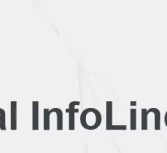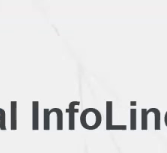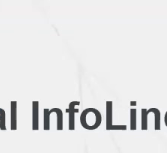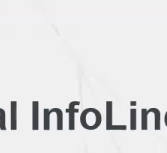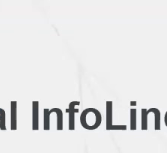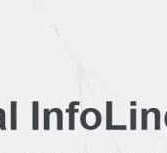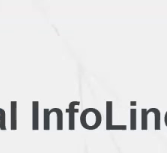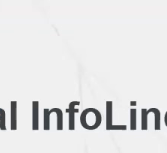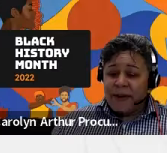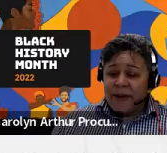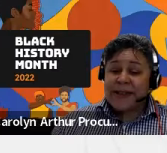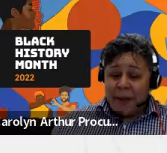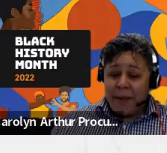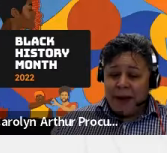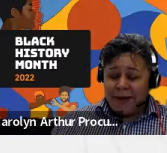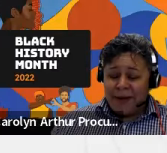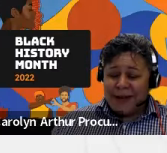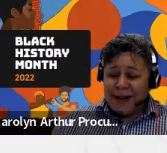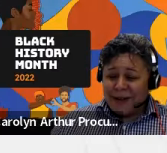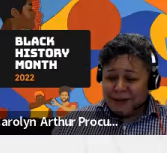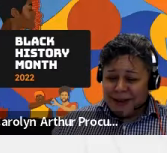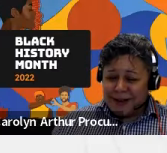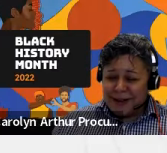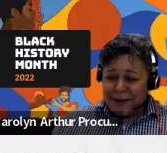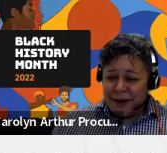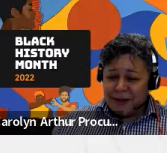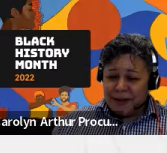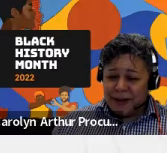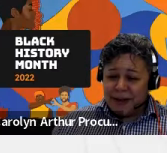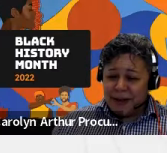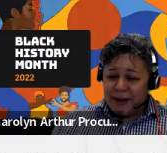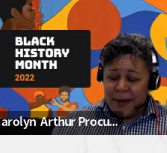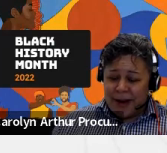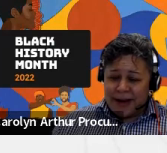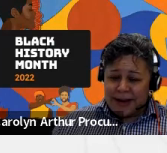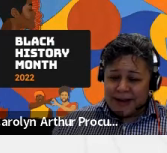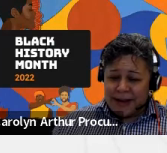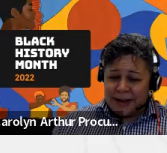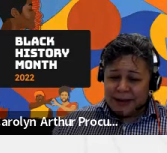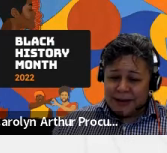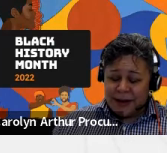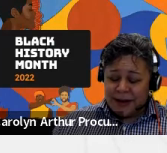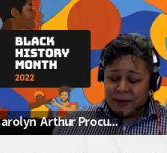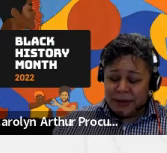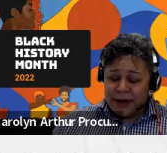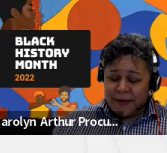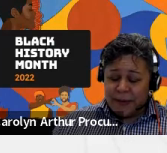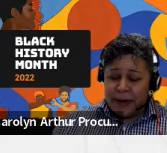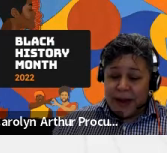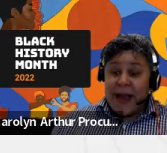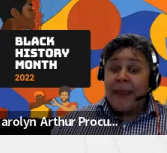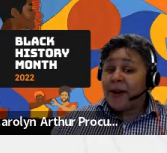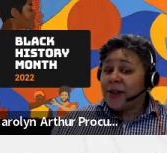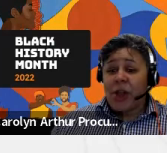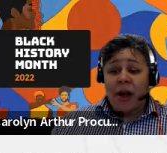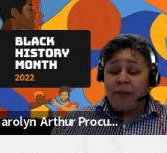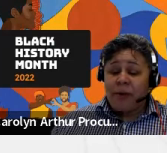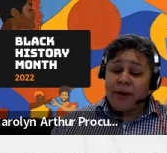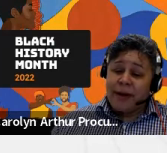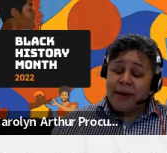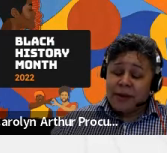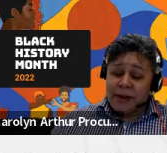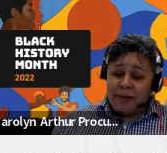you an overview of some of the stuff that's involved in buying and selling with the government. There's a